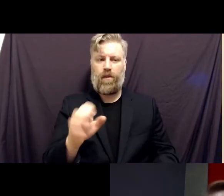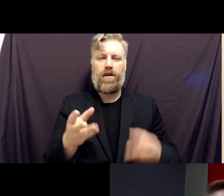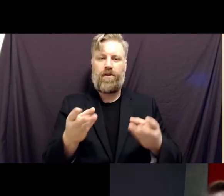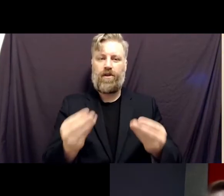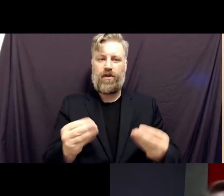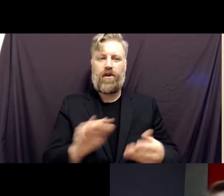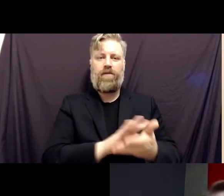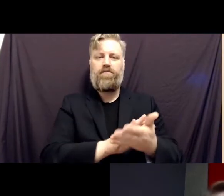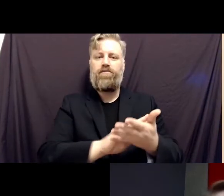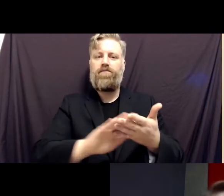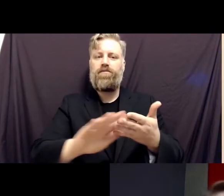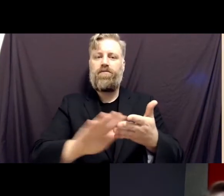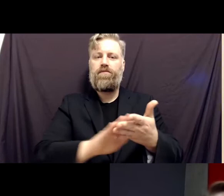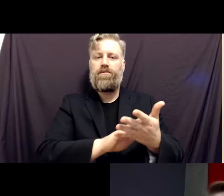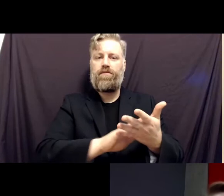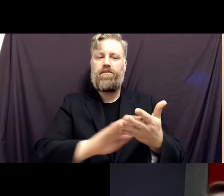Braille